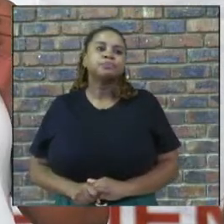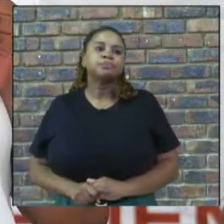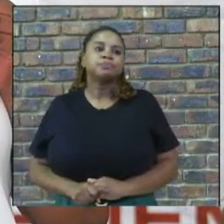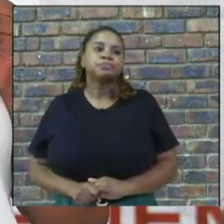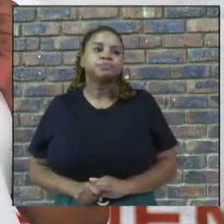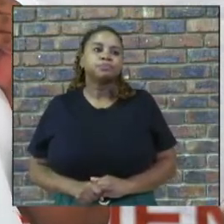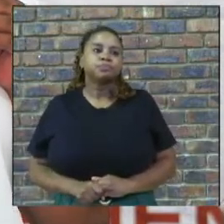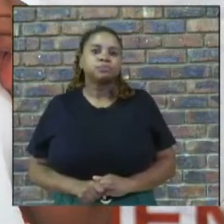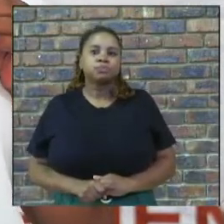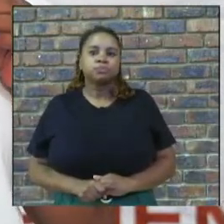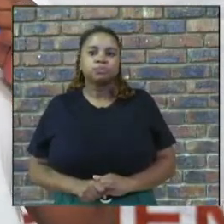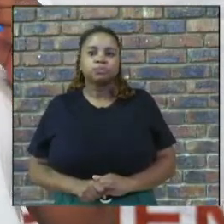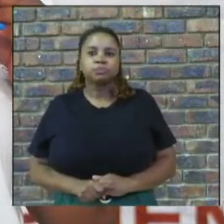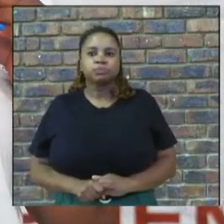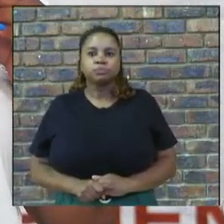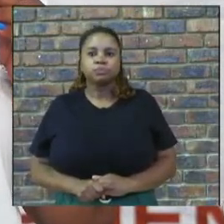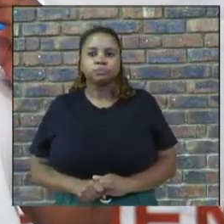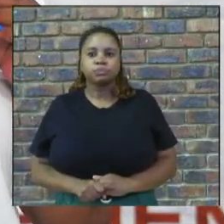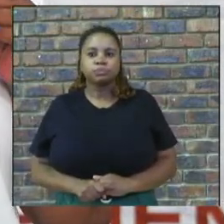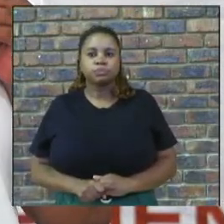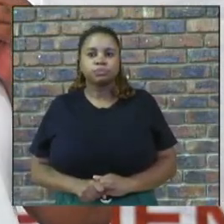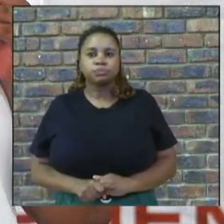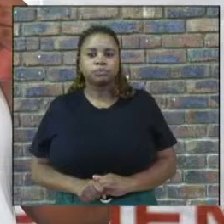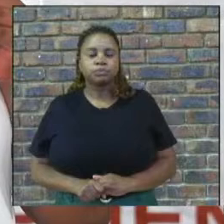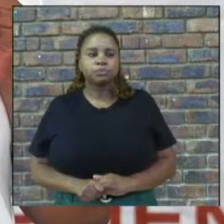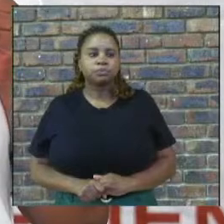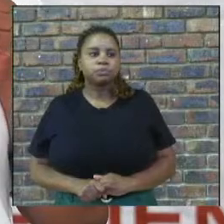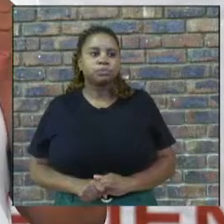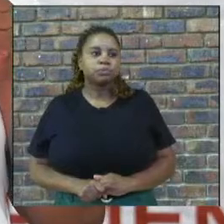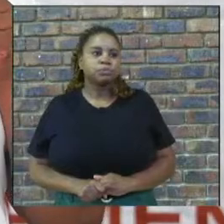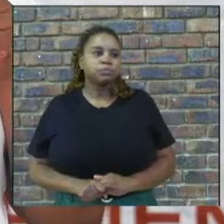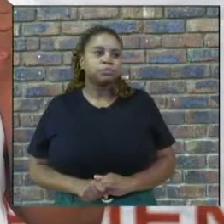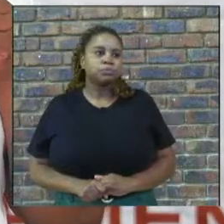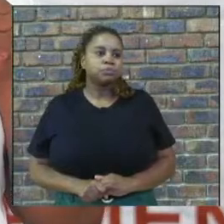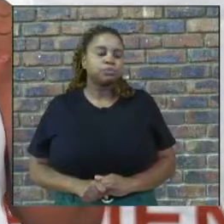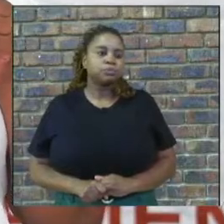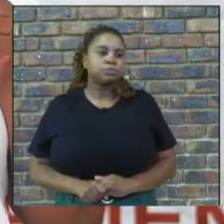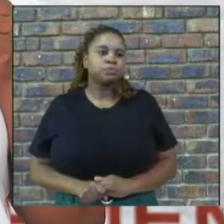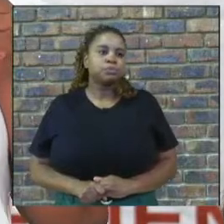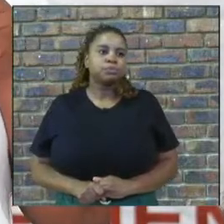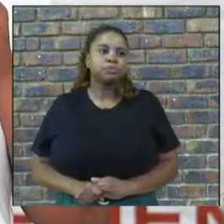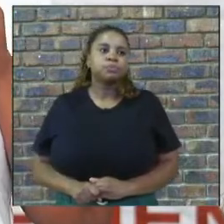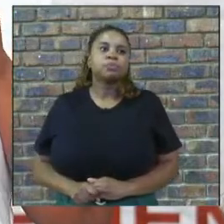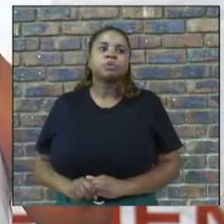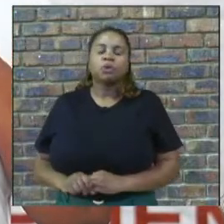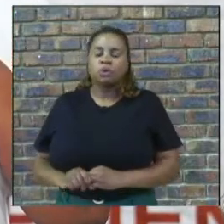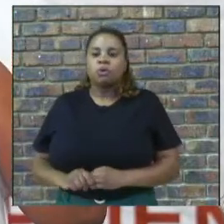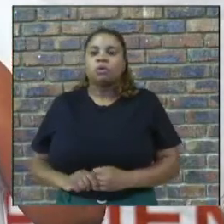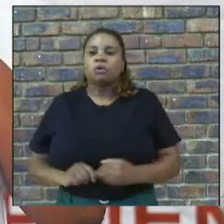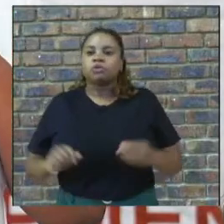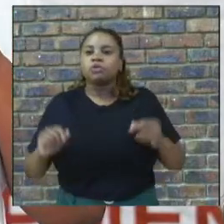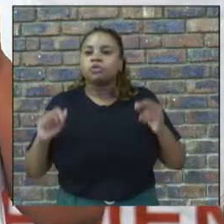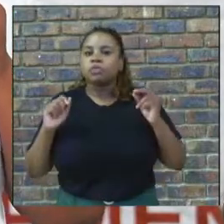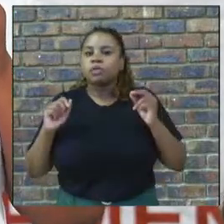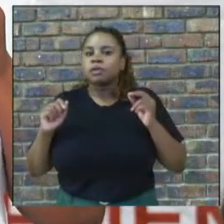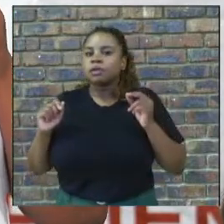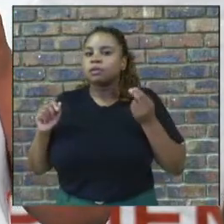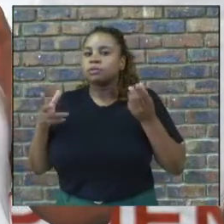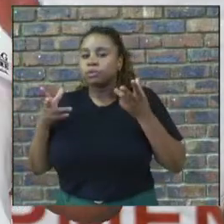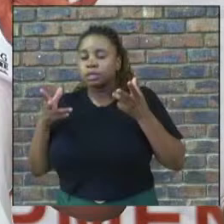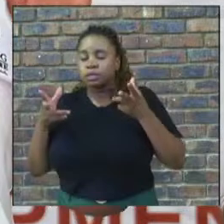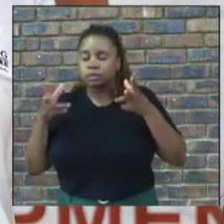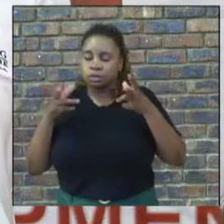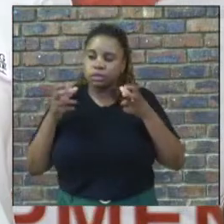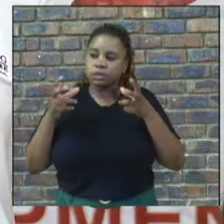2 seconds, give clarity where you can. But we've picked up the issues, critical issues about funding. That